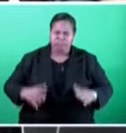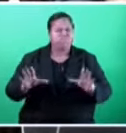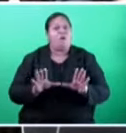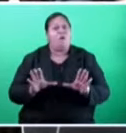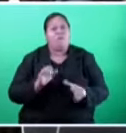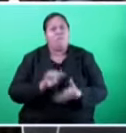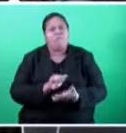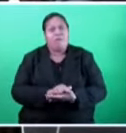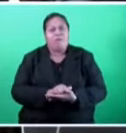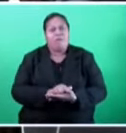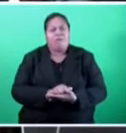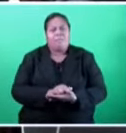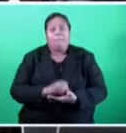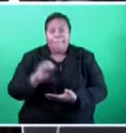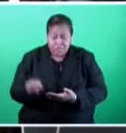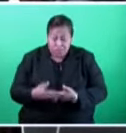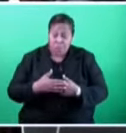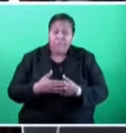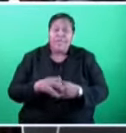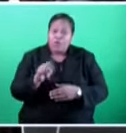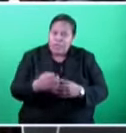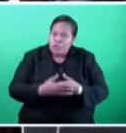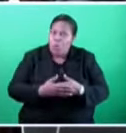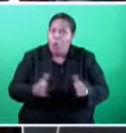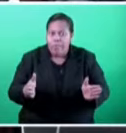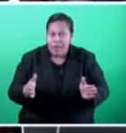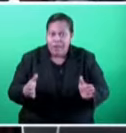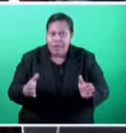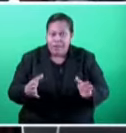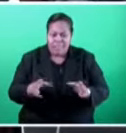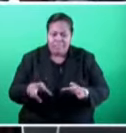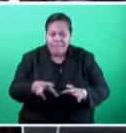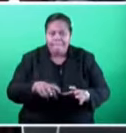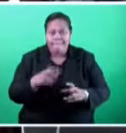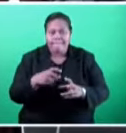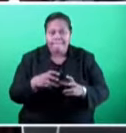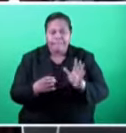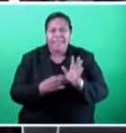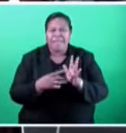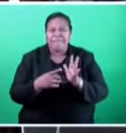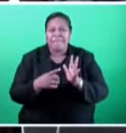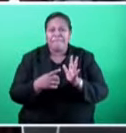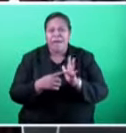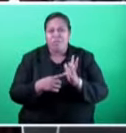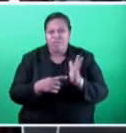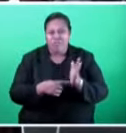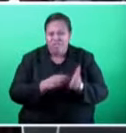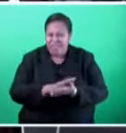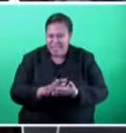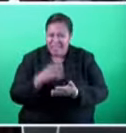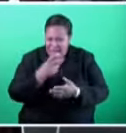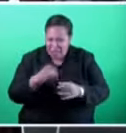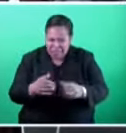So river mouth needs to be opened up. So at the moment they're opening up the river mouth so they can take the dredger. They can take the dredger to the